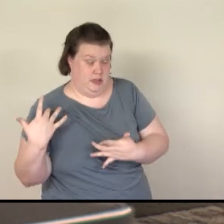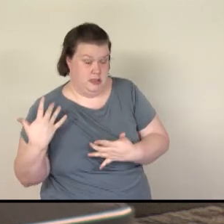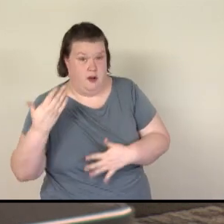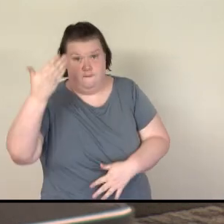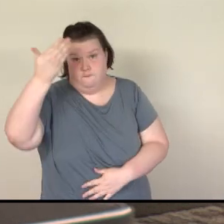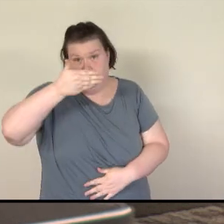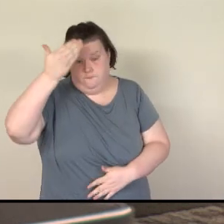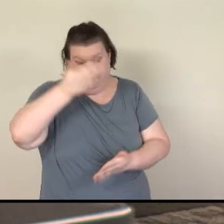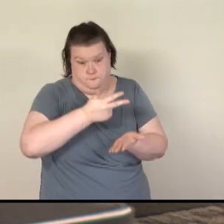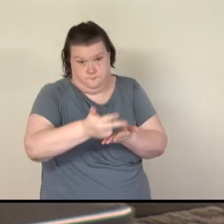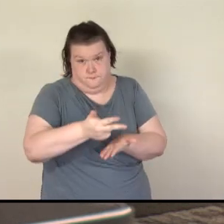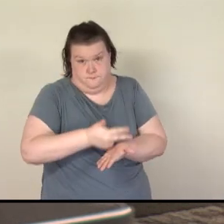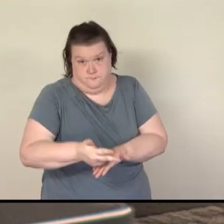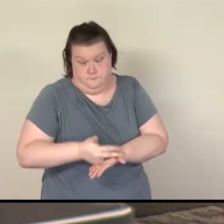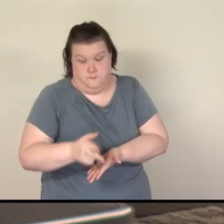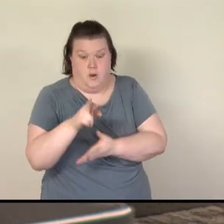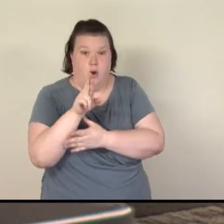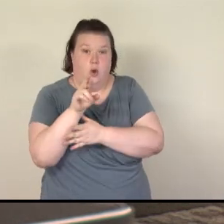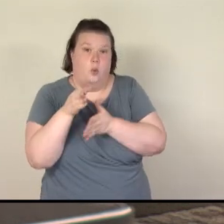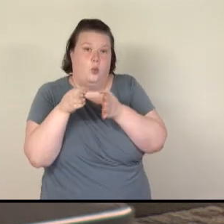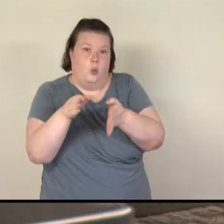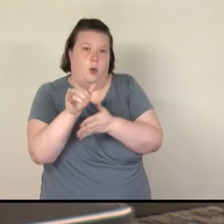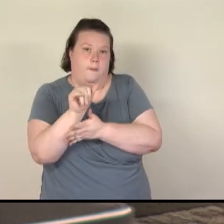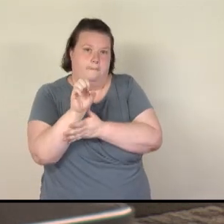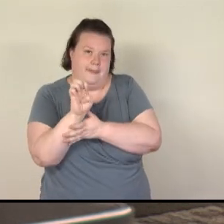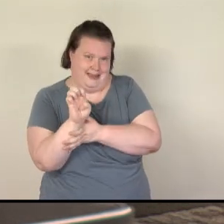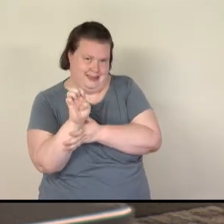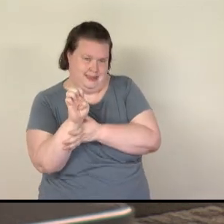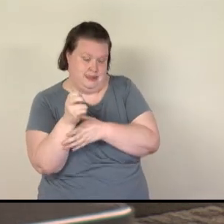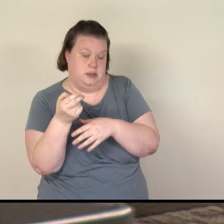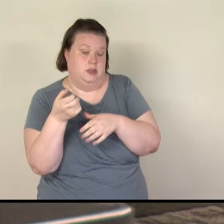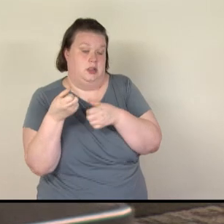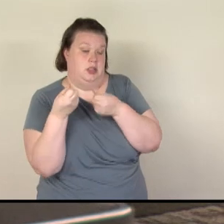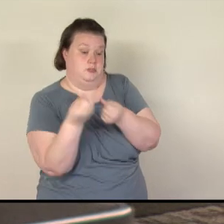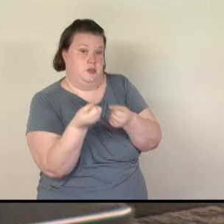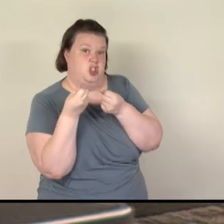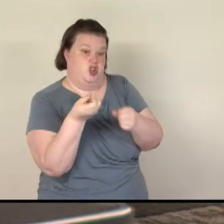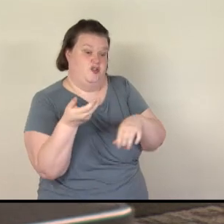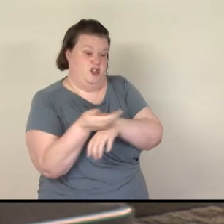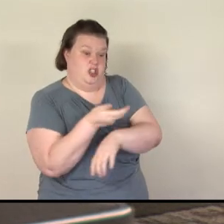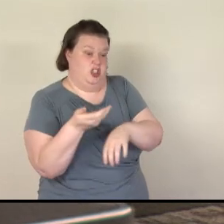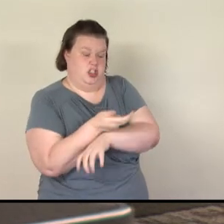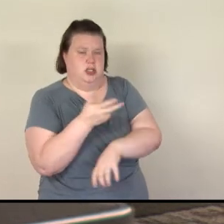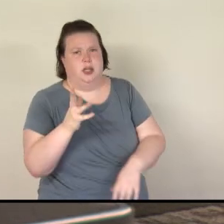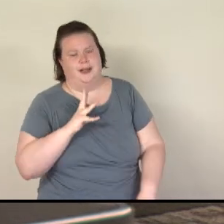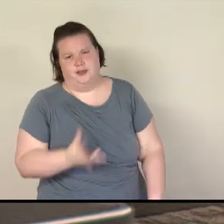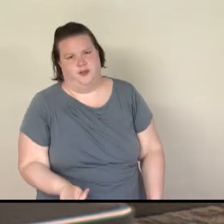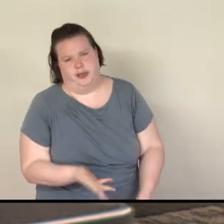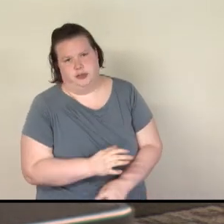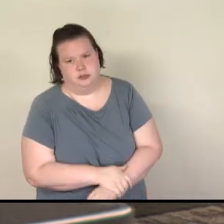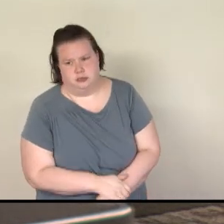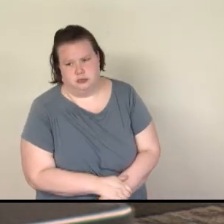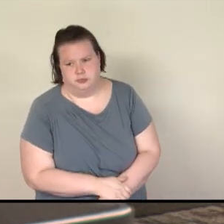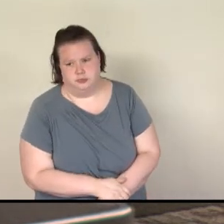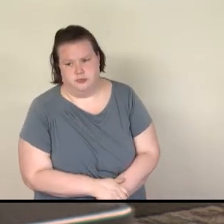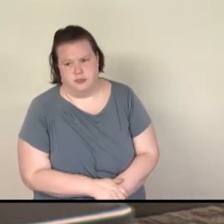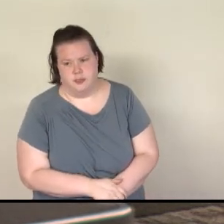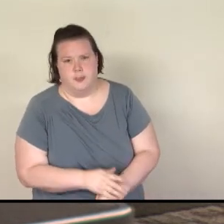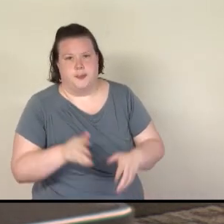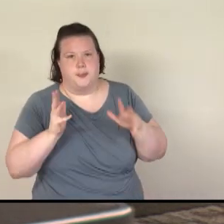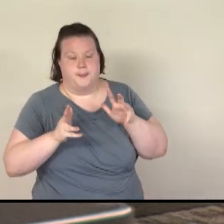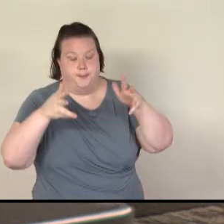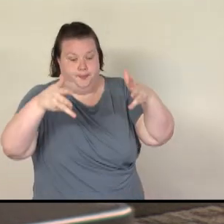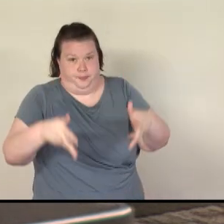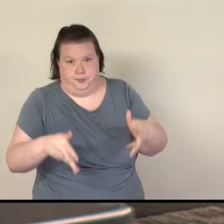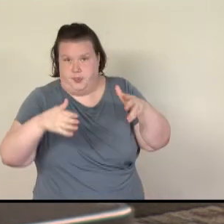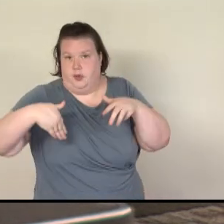lot is road base. And it's been used and it's been driven on and it's just fine. So we left it that